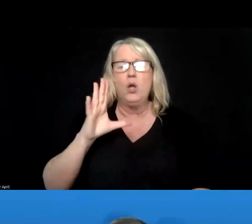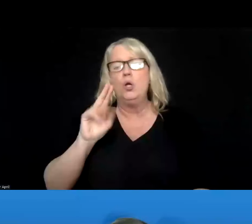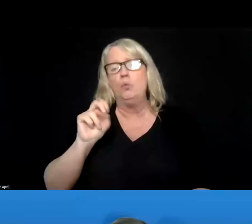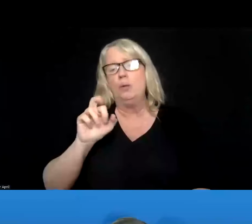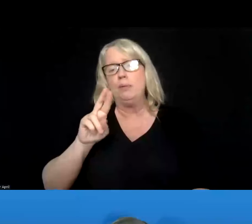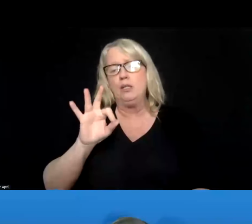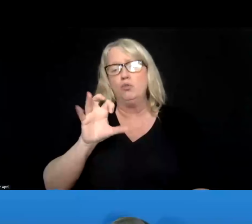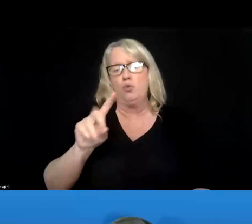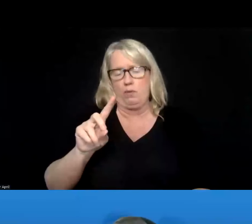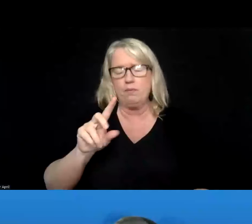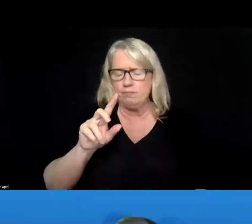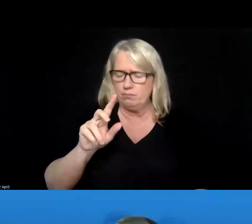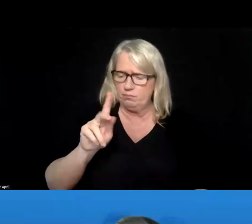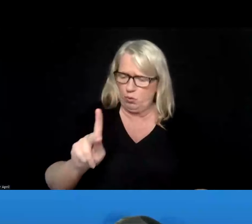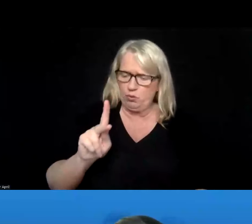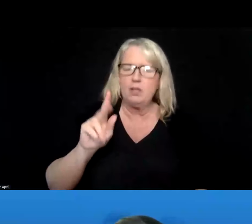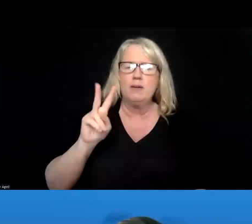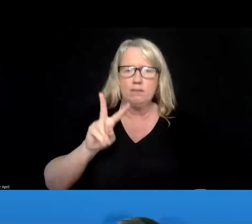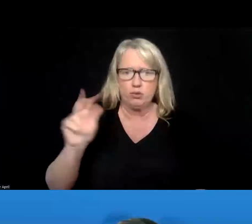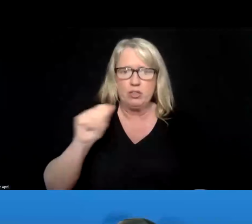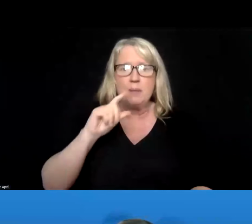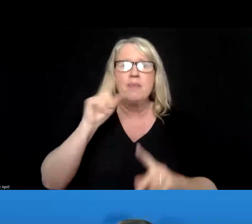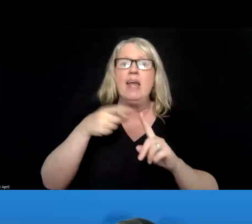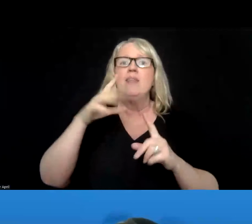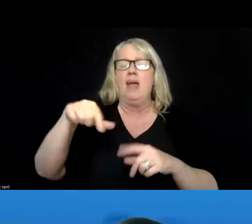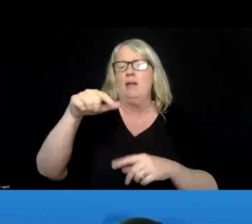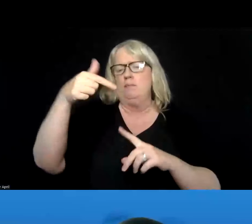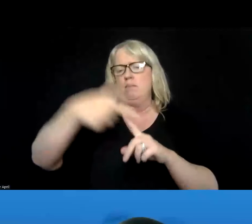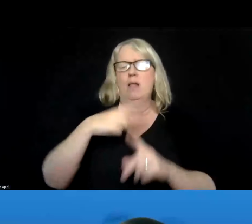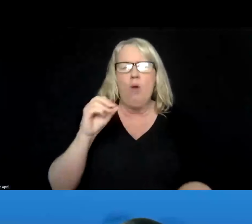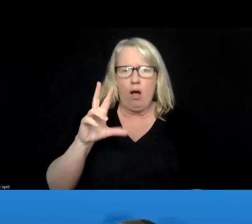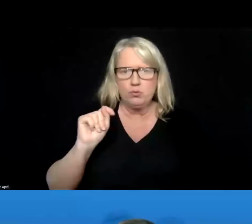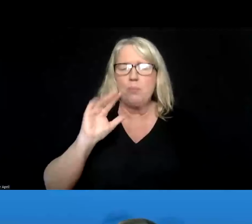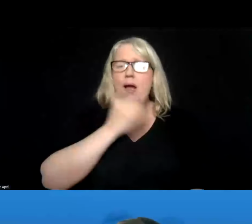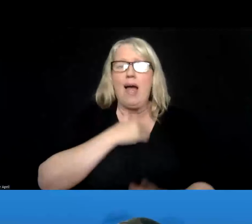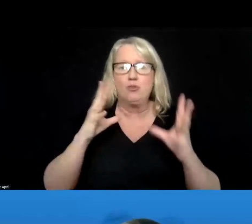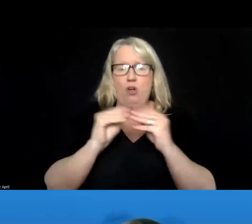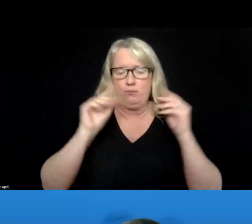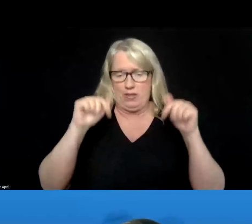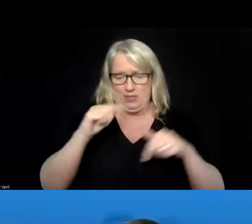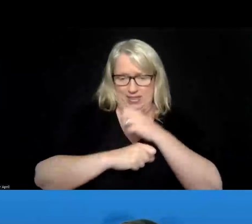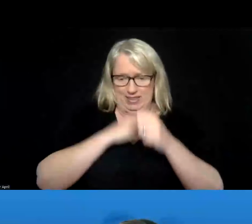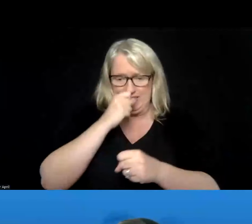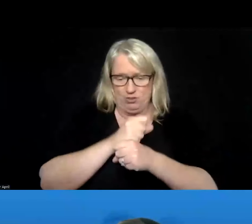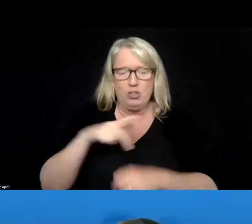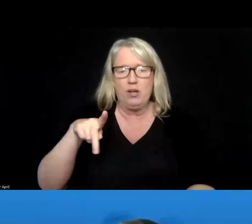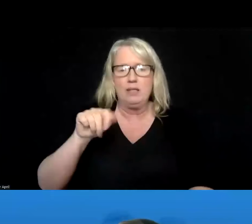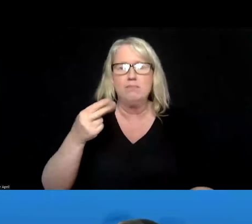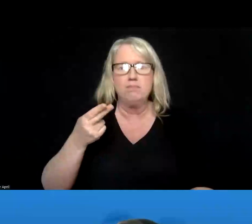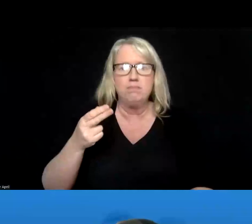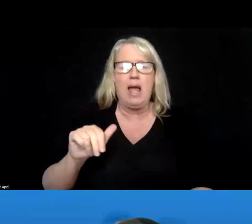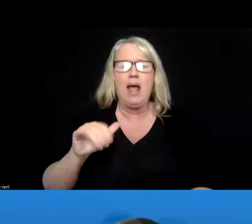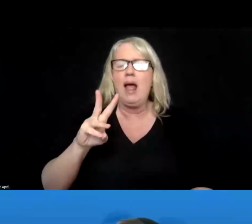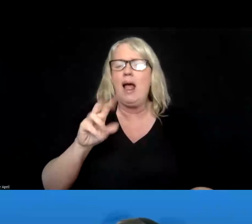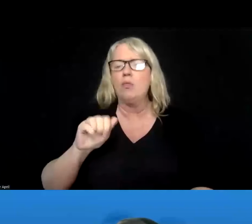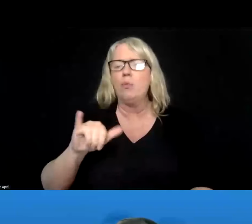this year, and it is in October, and our conference theme this year is pathways, not just